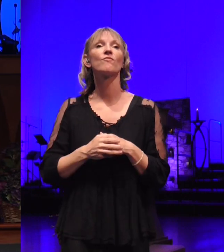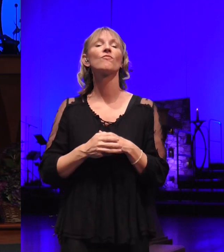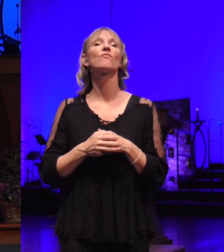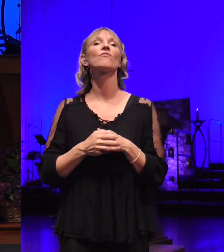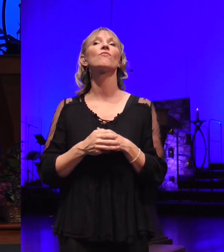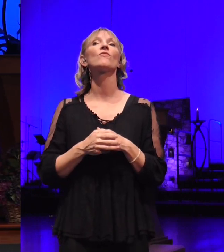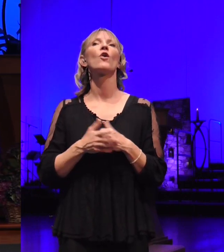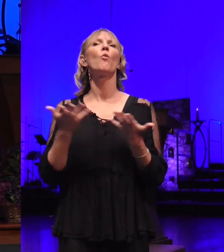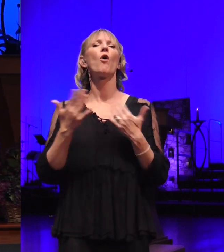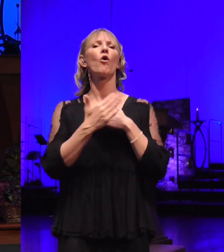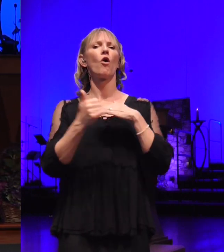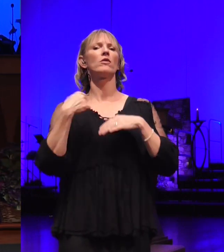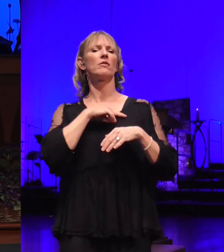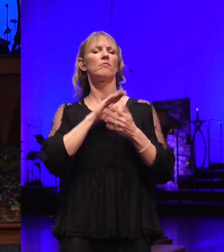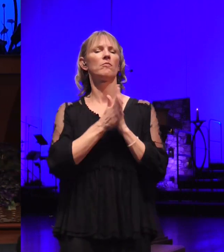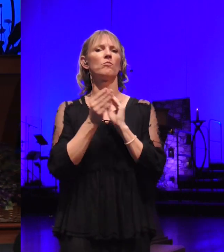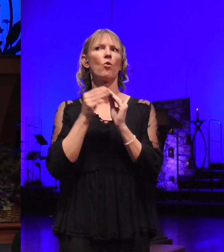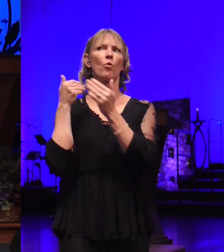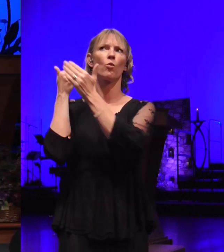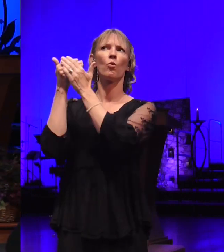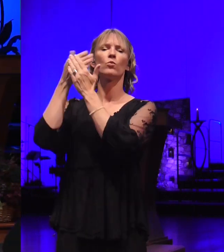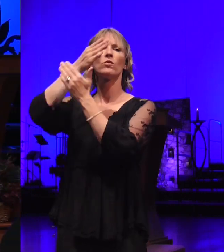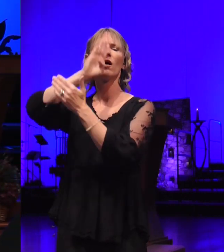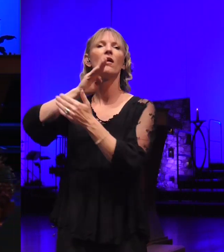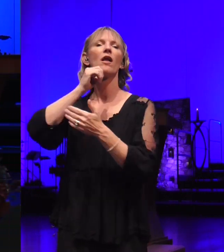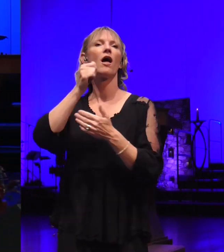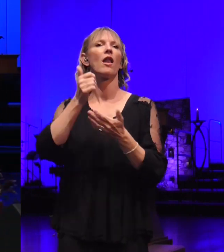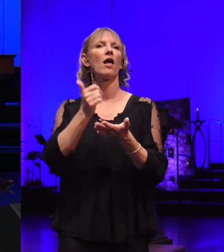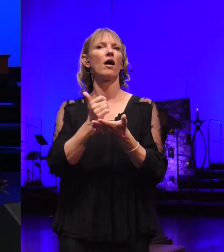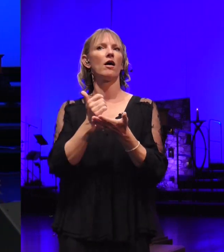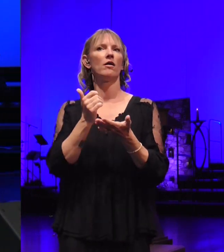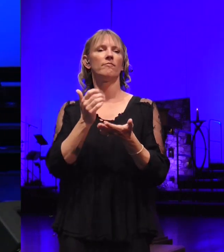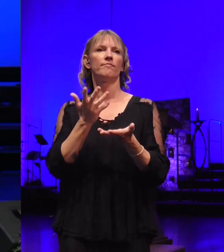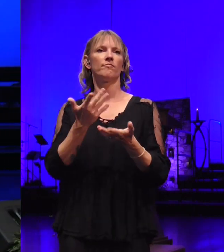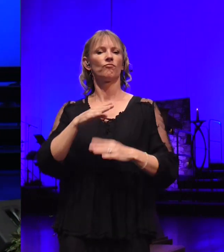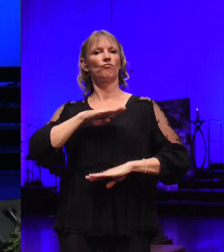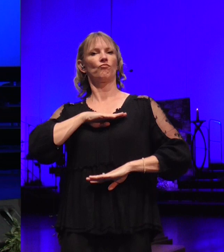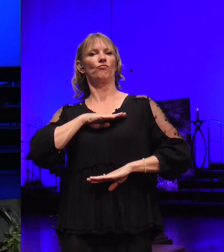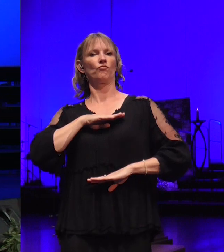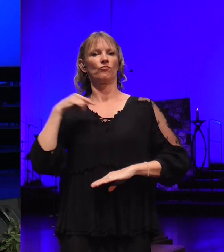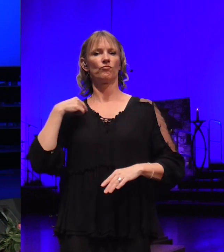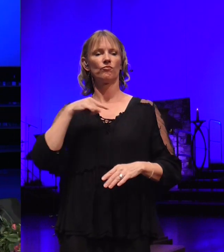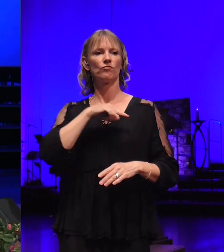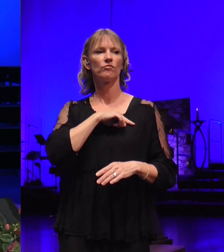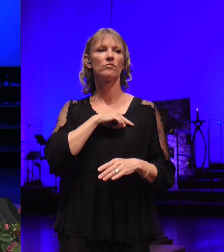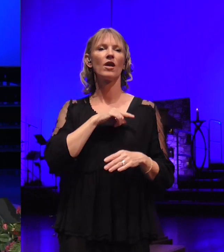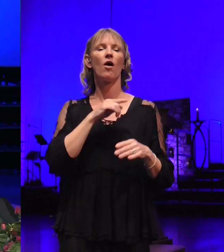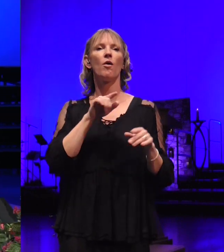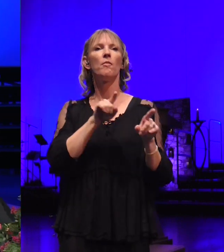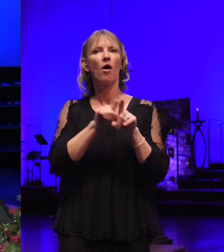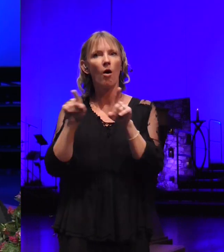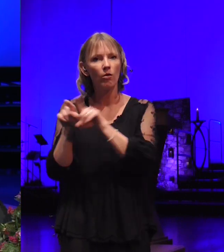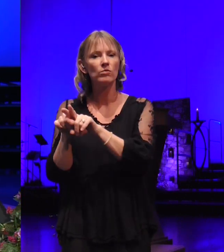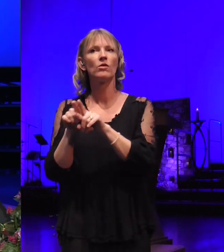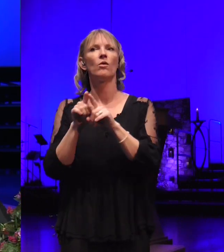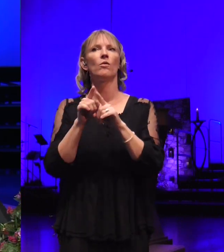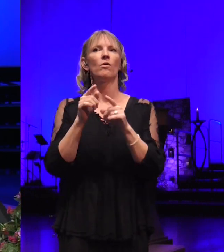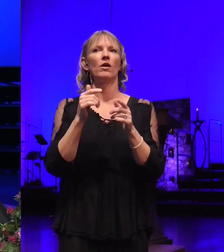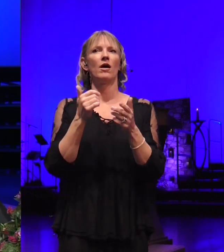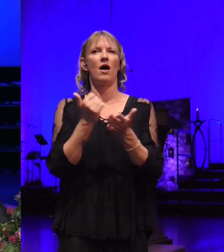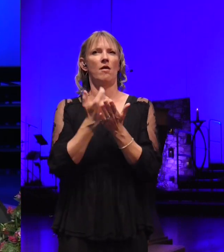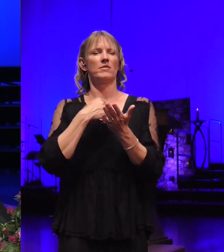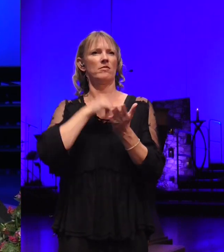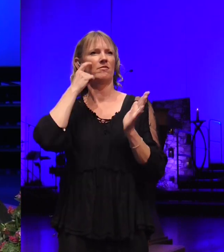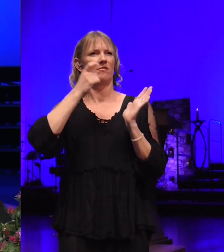which calls us closer to God, it doesn't just quench our thirst, it reveals just how thirsty we've been, just